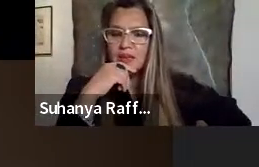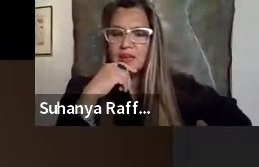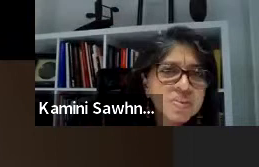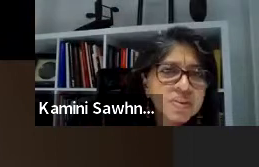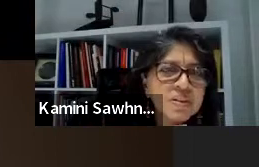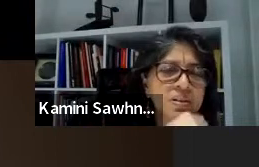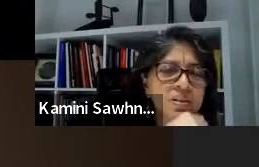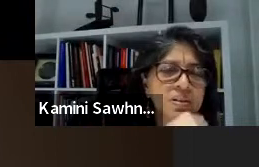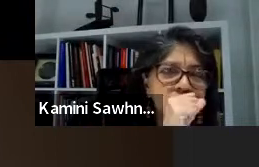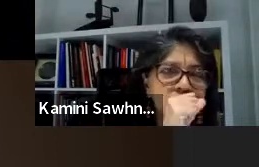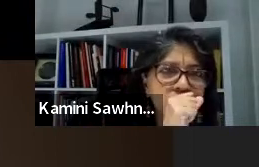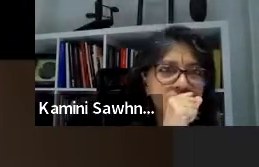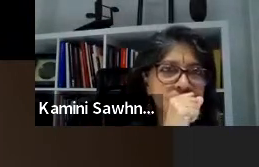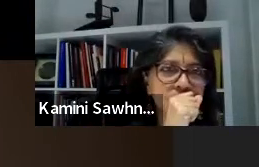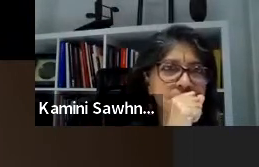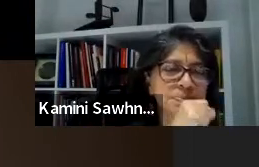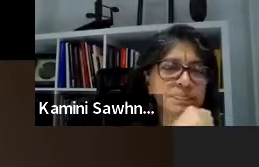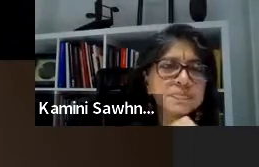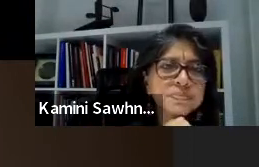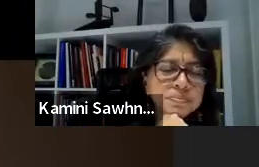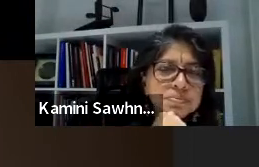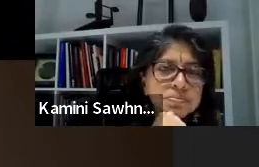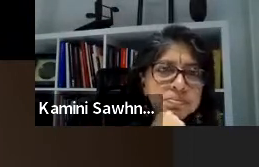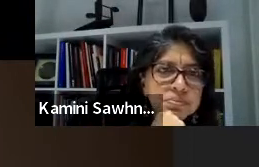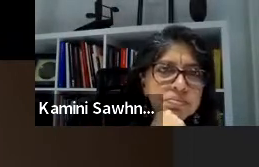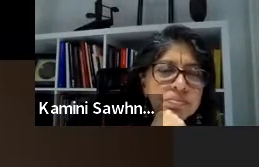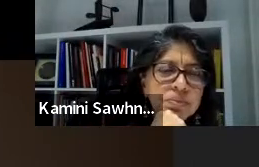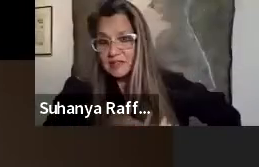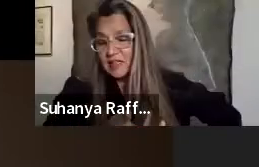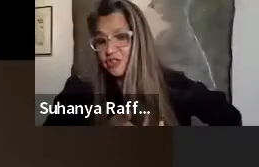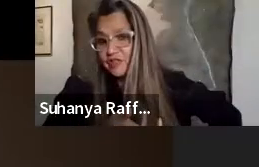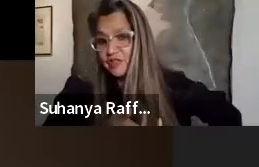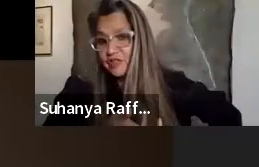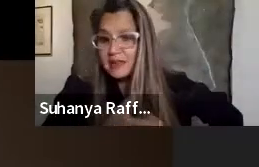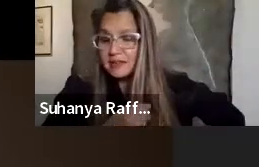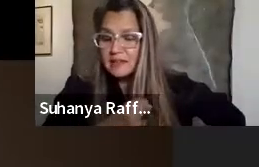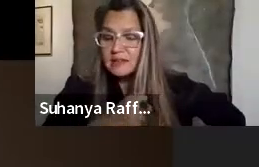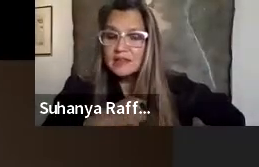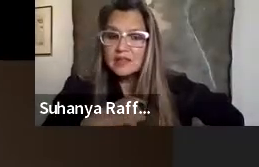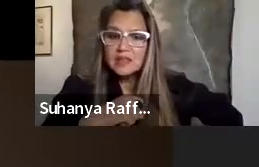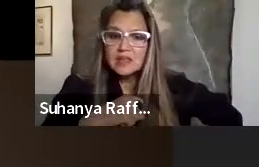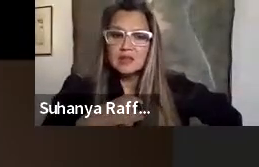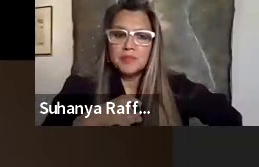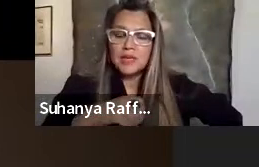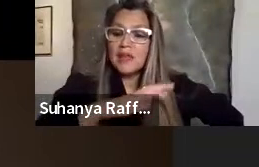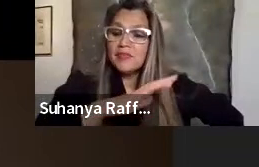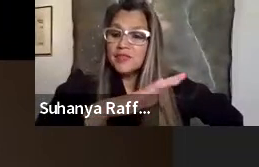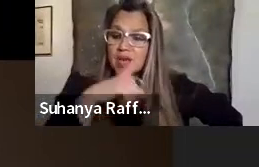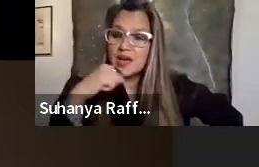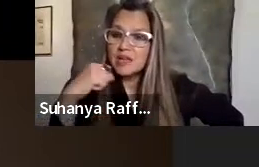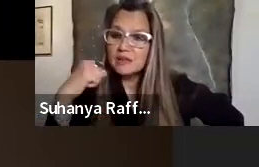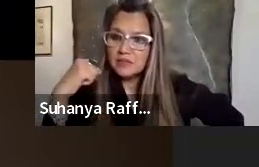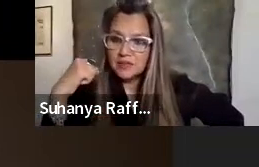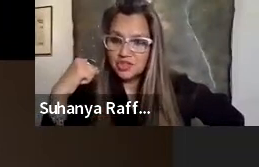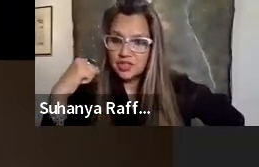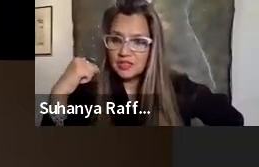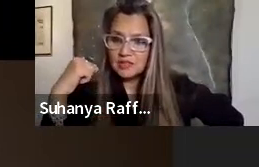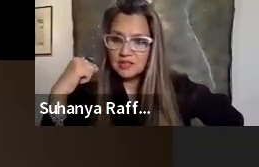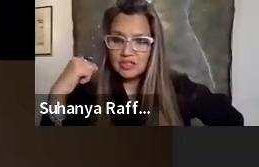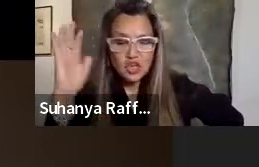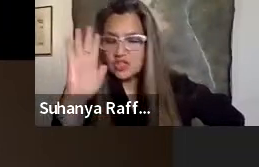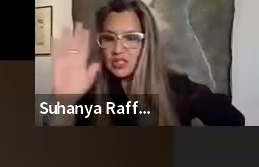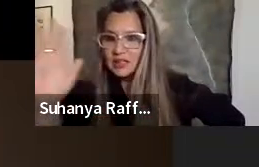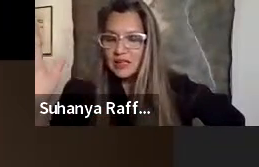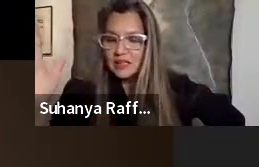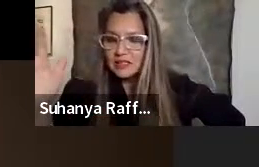scale, and they are now really part of the 20th century canon. At the time,